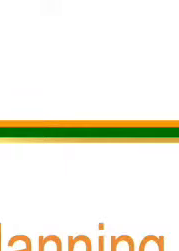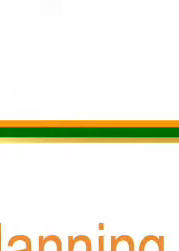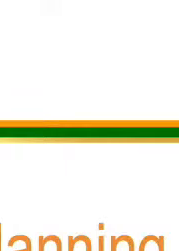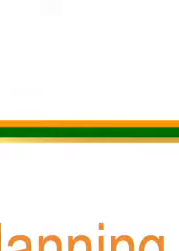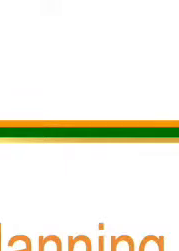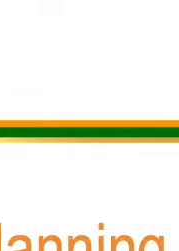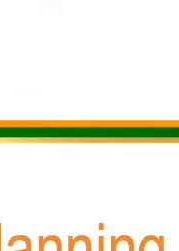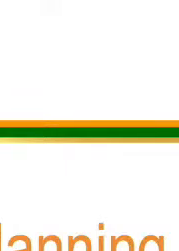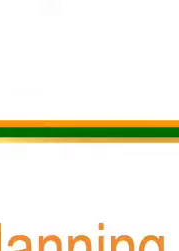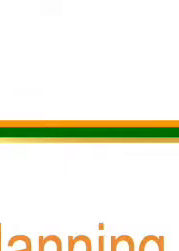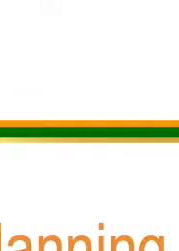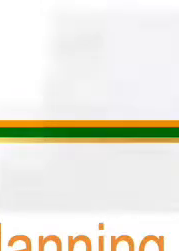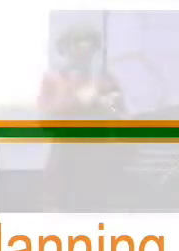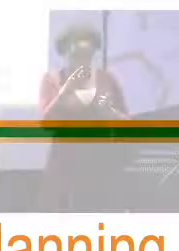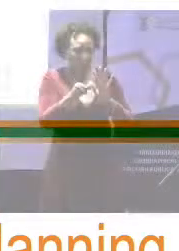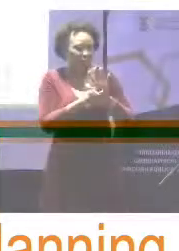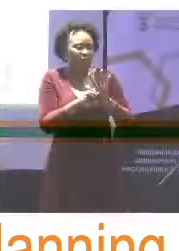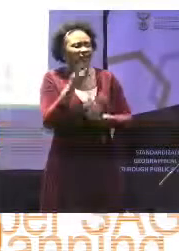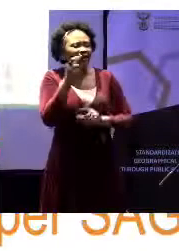deal with money, but we do.